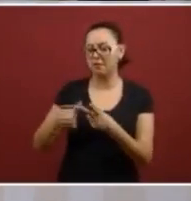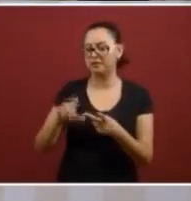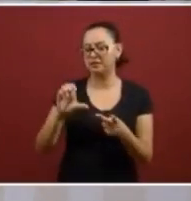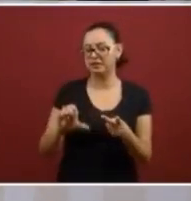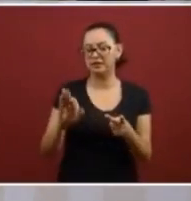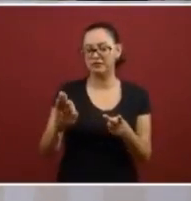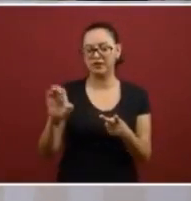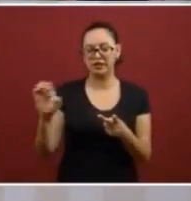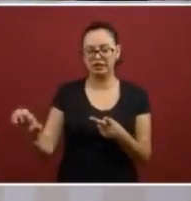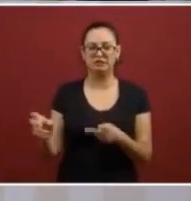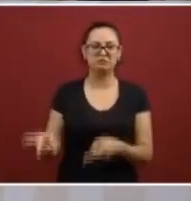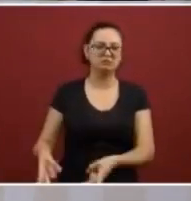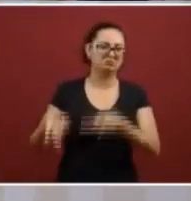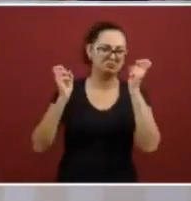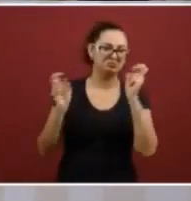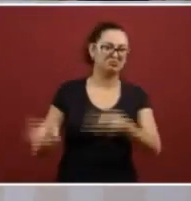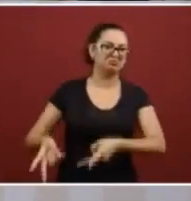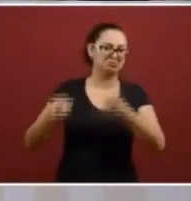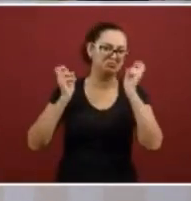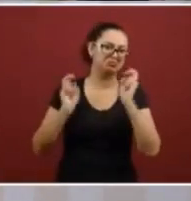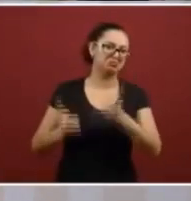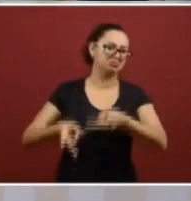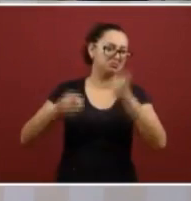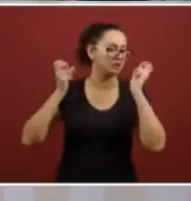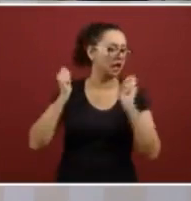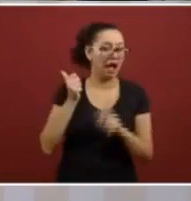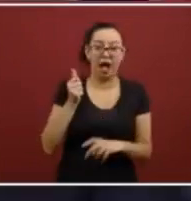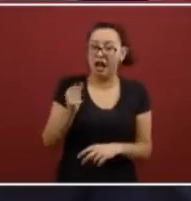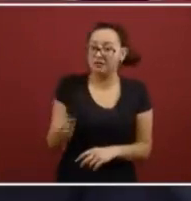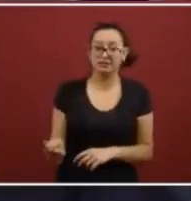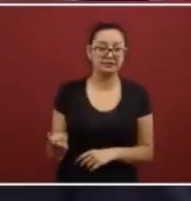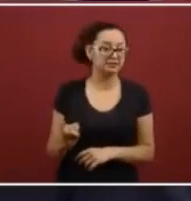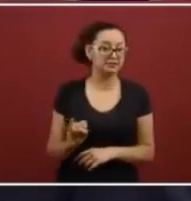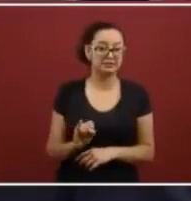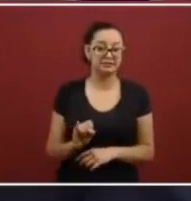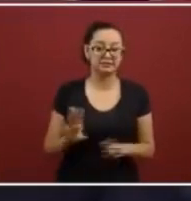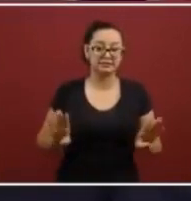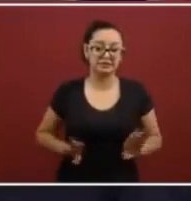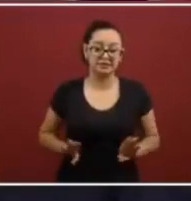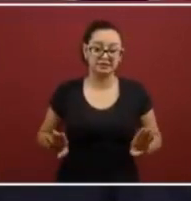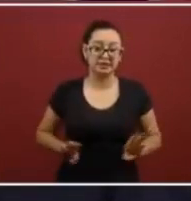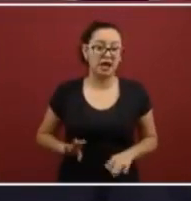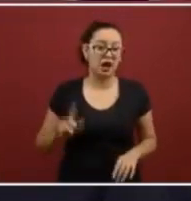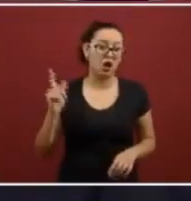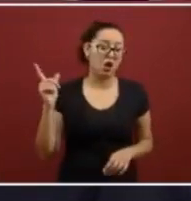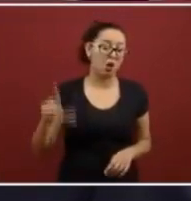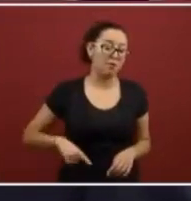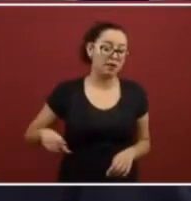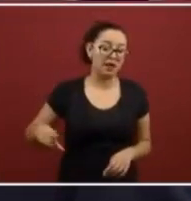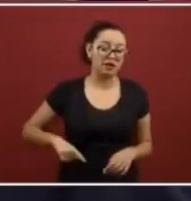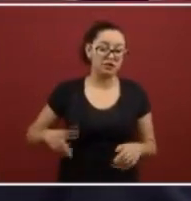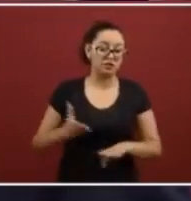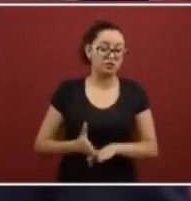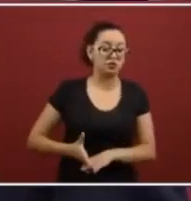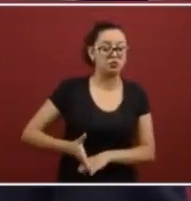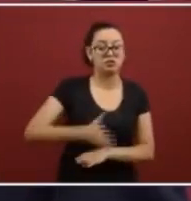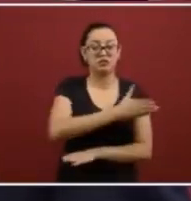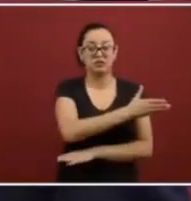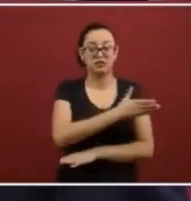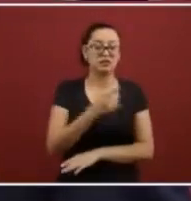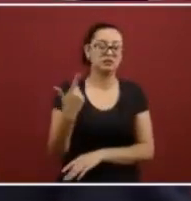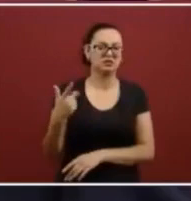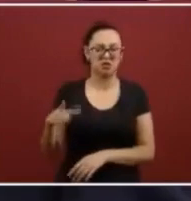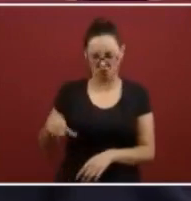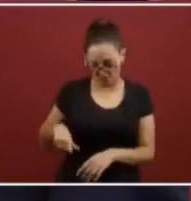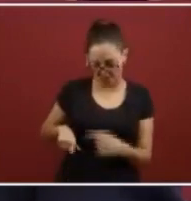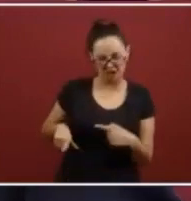Pemex and the Los electrical gobiernos industry, anteriores. the previous government O officials, mejor dicho, or shall I say, los traficantes de